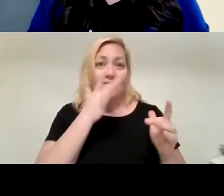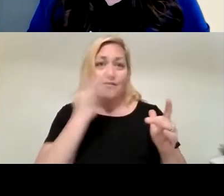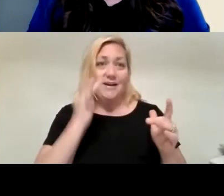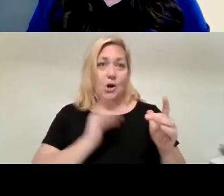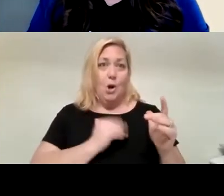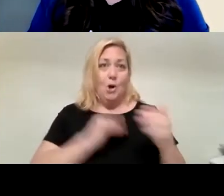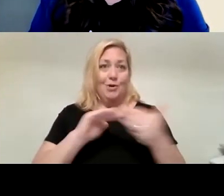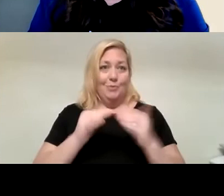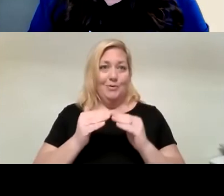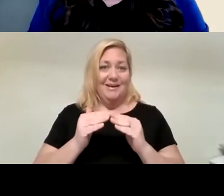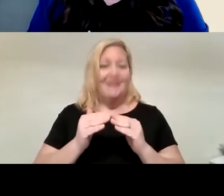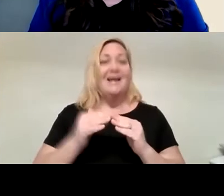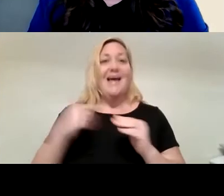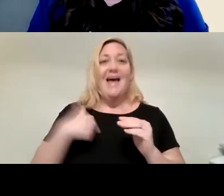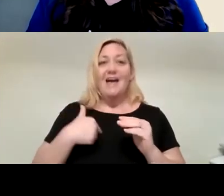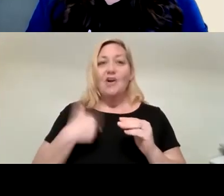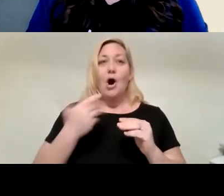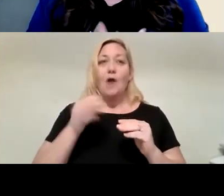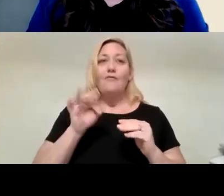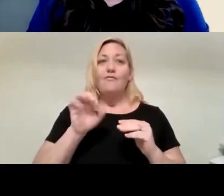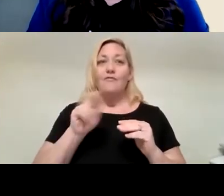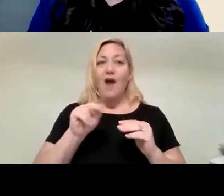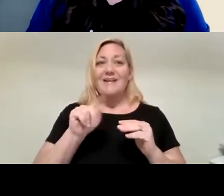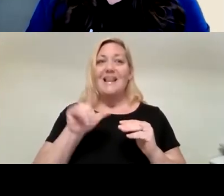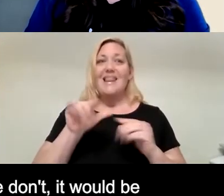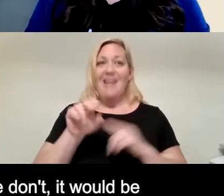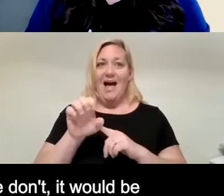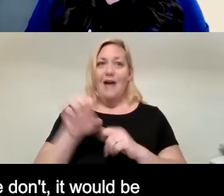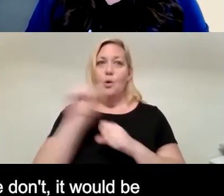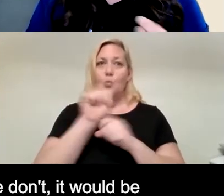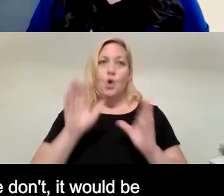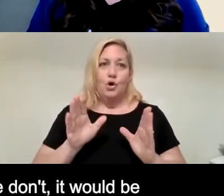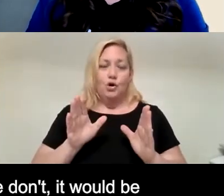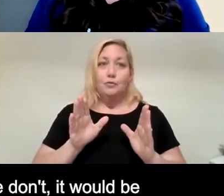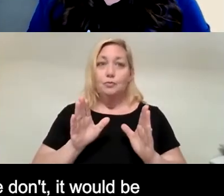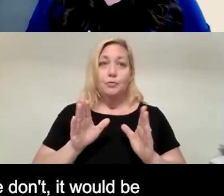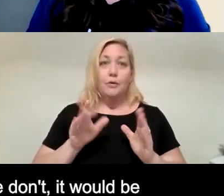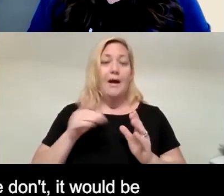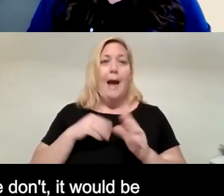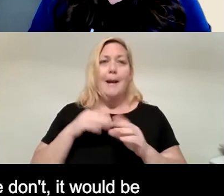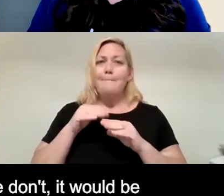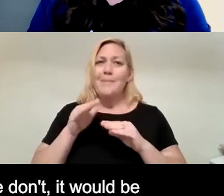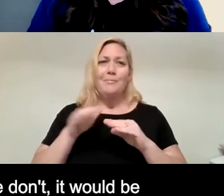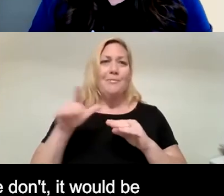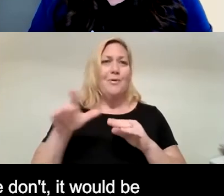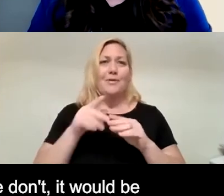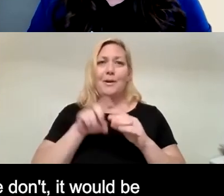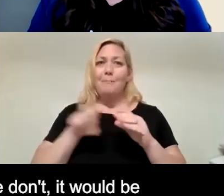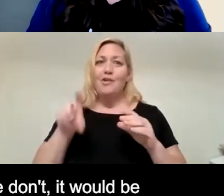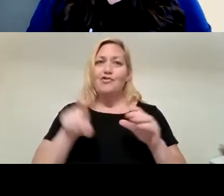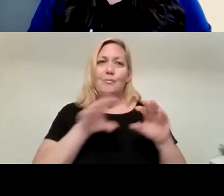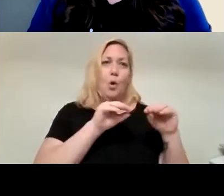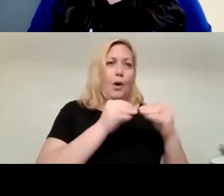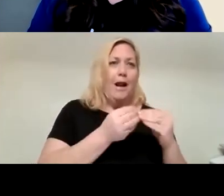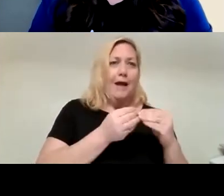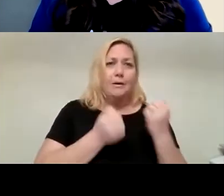most especially our frontline workers. At minimum, us on this panel should be organizing on their behalf.